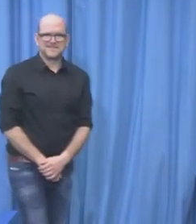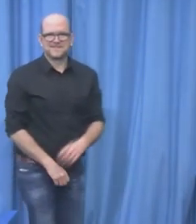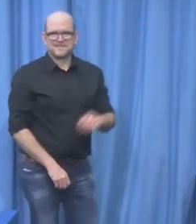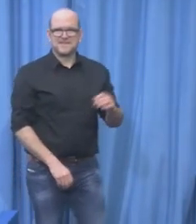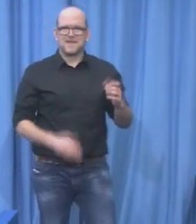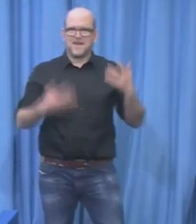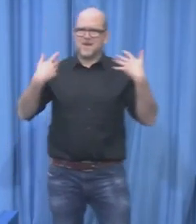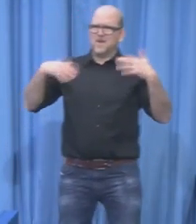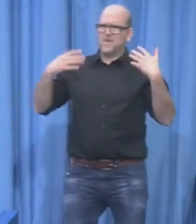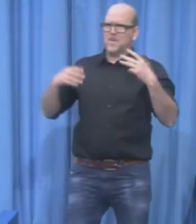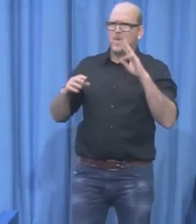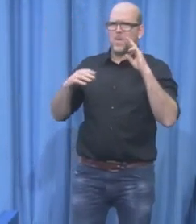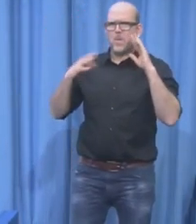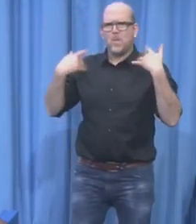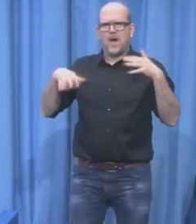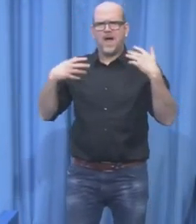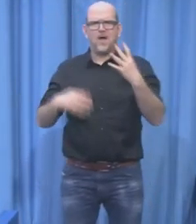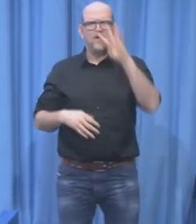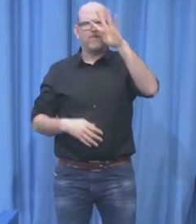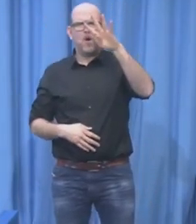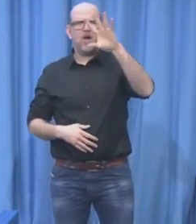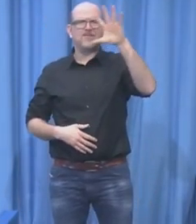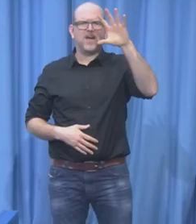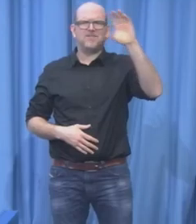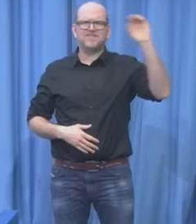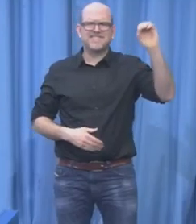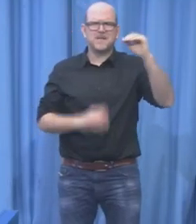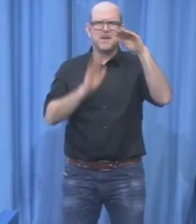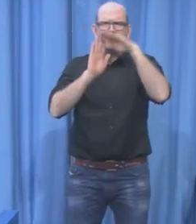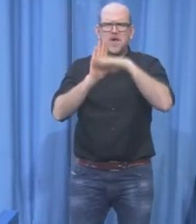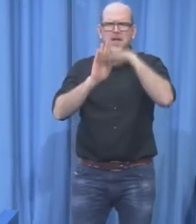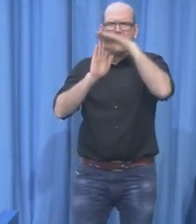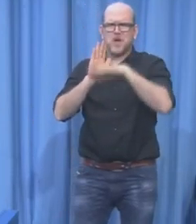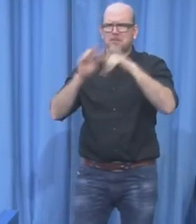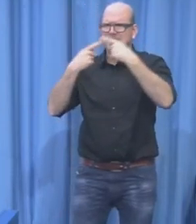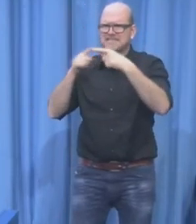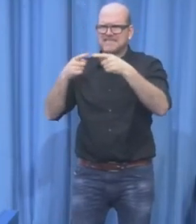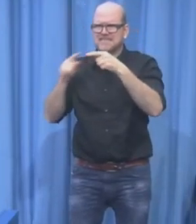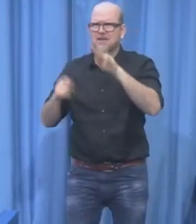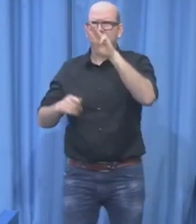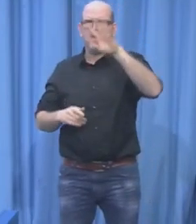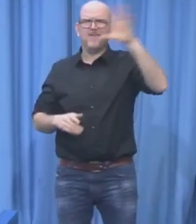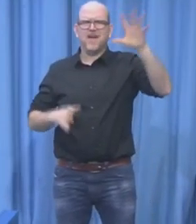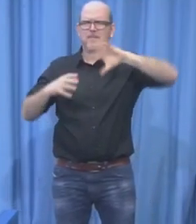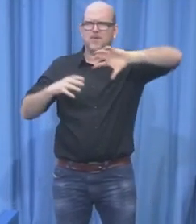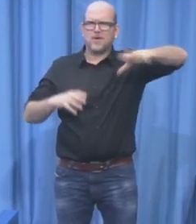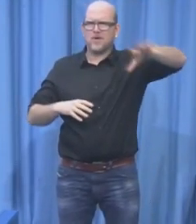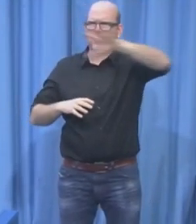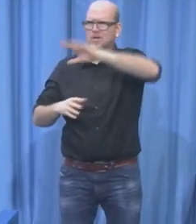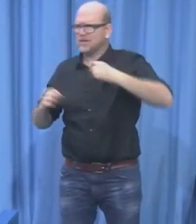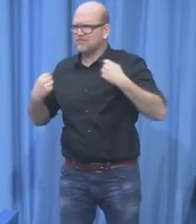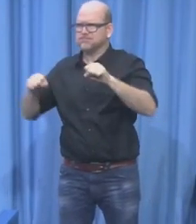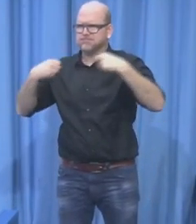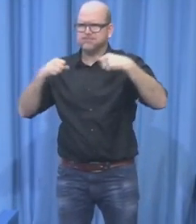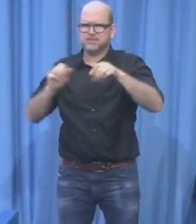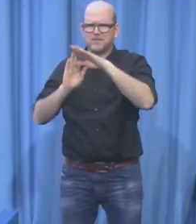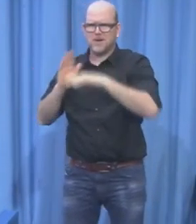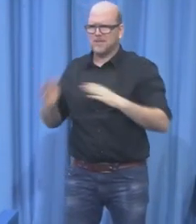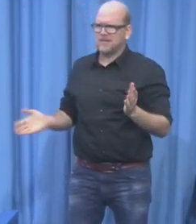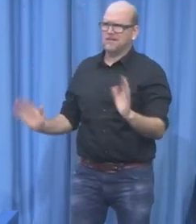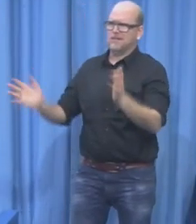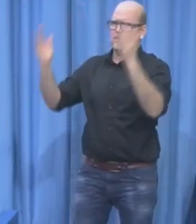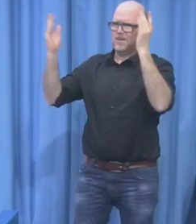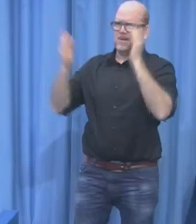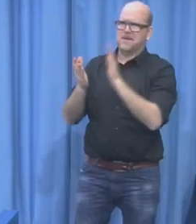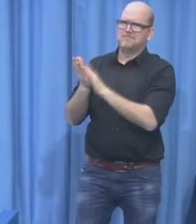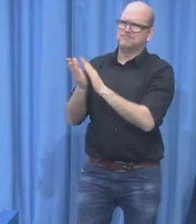45 states. You have a treasure because you said that you document everything. You have a lot of data. So maybe you can share with us